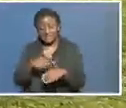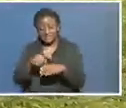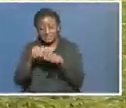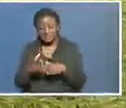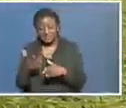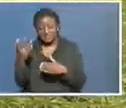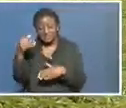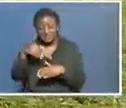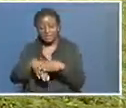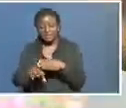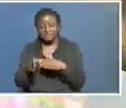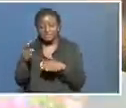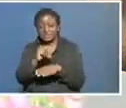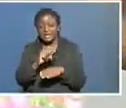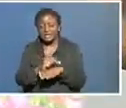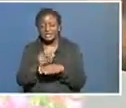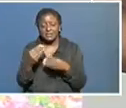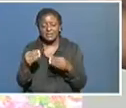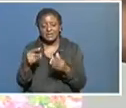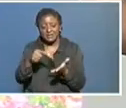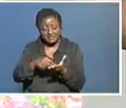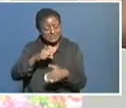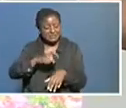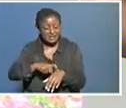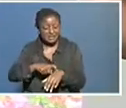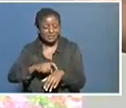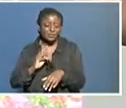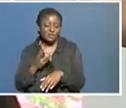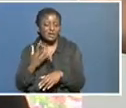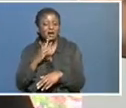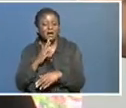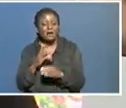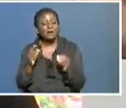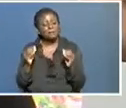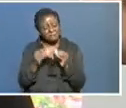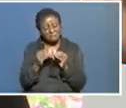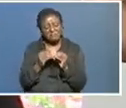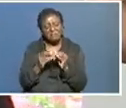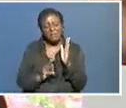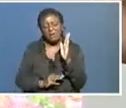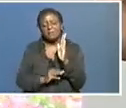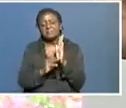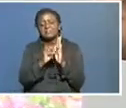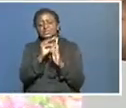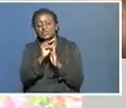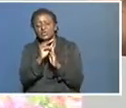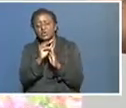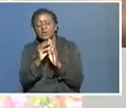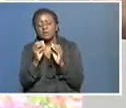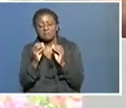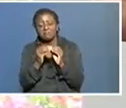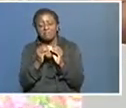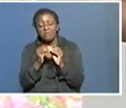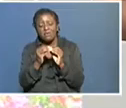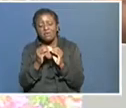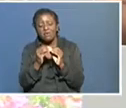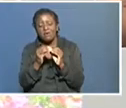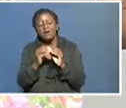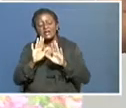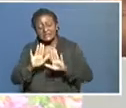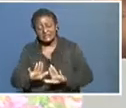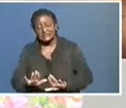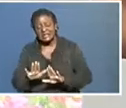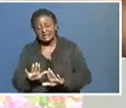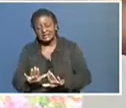venture into the Nassau market. This time around, we are more mature and we're more settled. When we